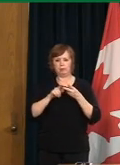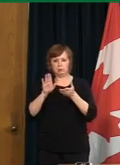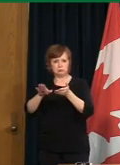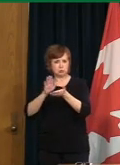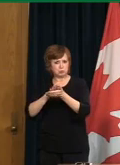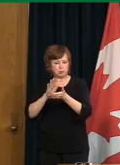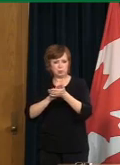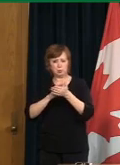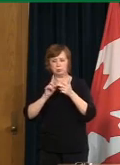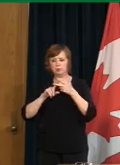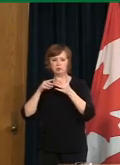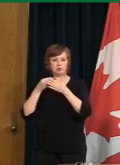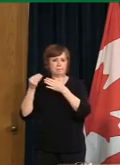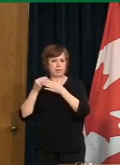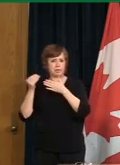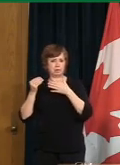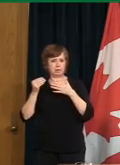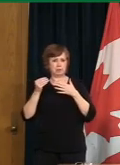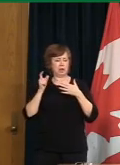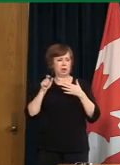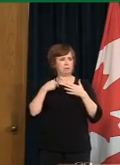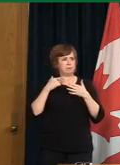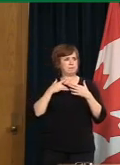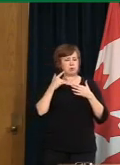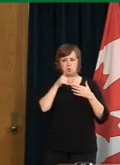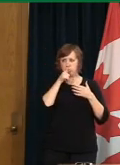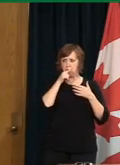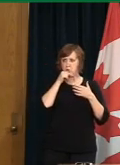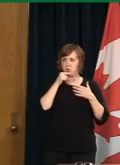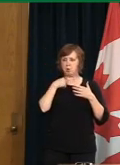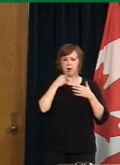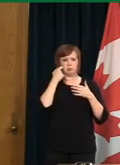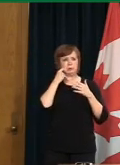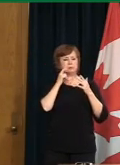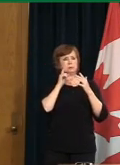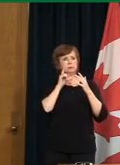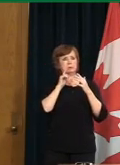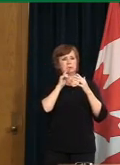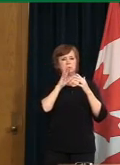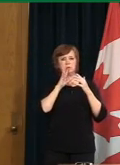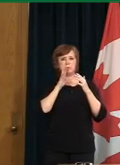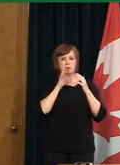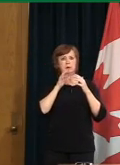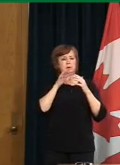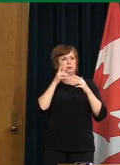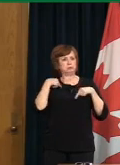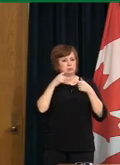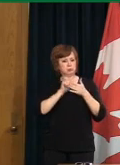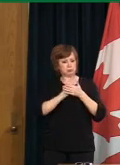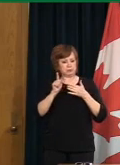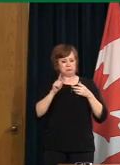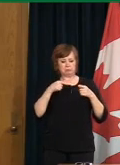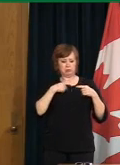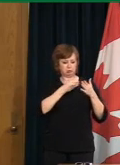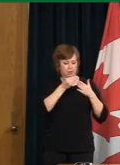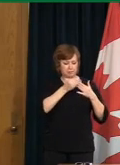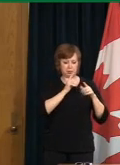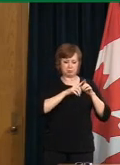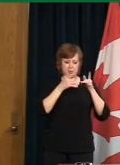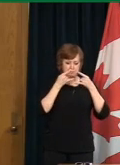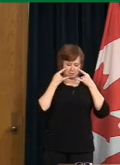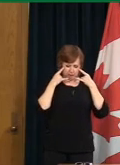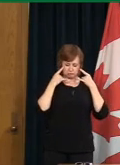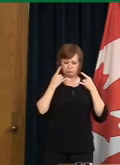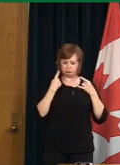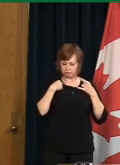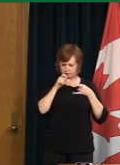otherwise when we're shopping, that we should be able to confidently say that, I was wearing a mask, I was keeping 2 meter plus distance, and